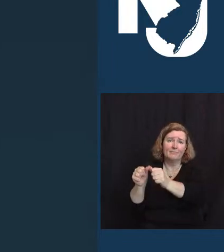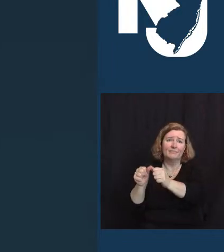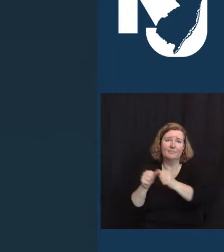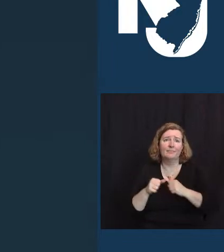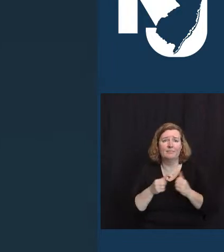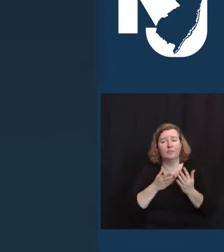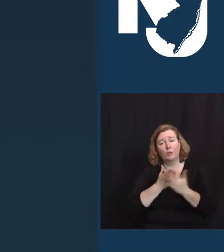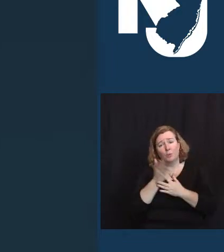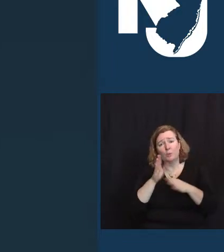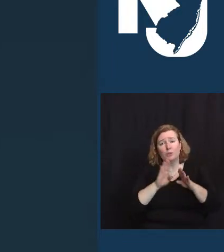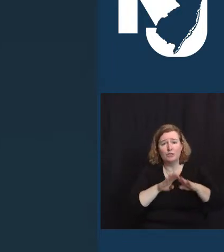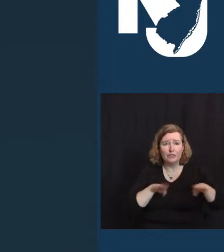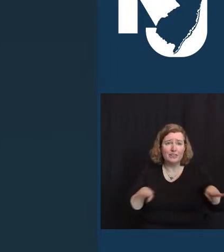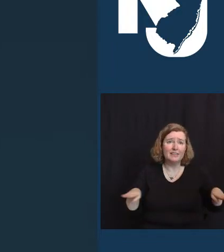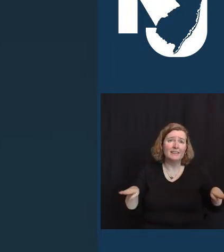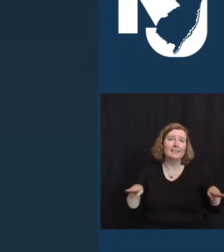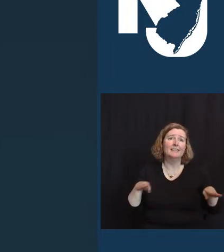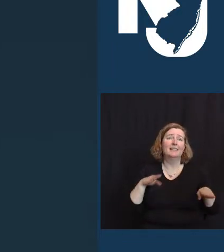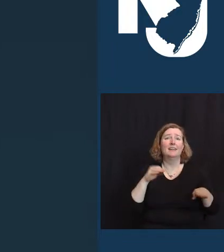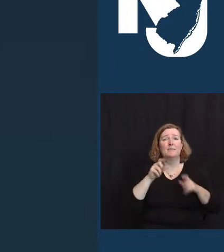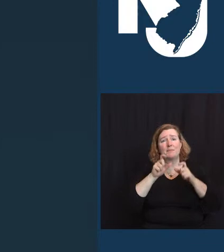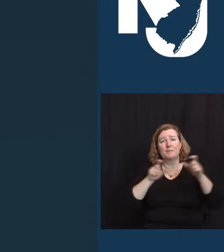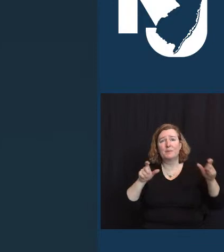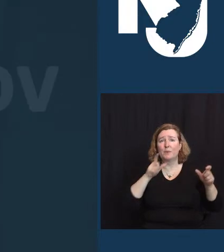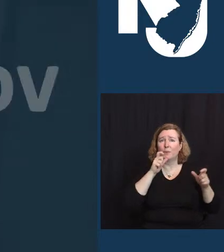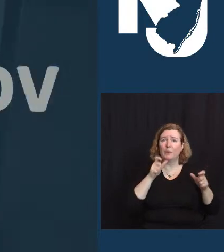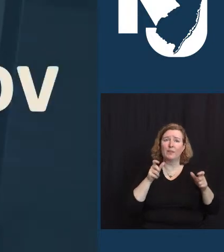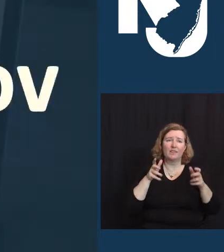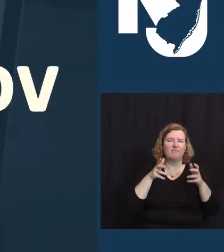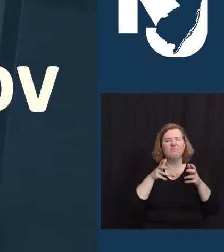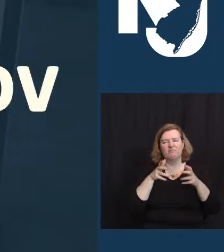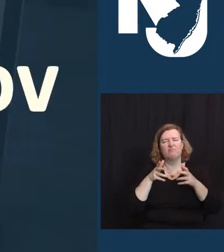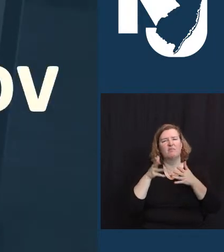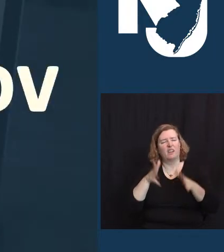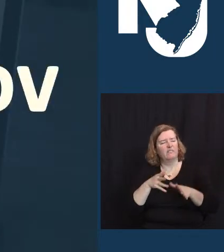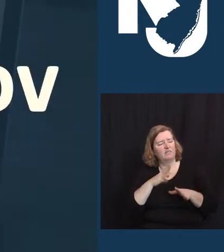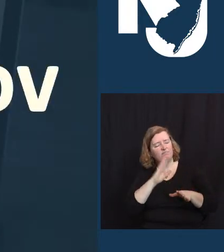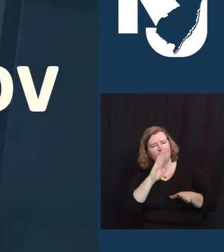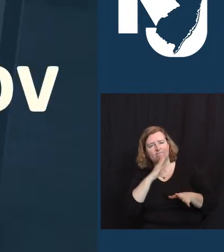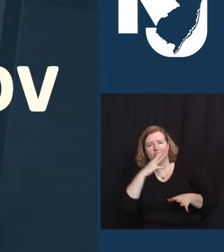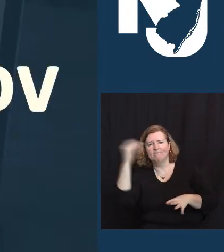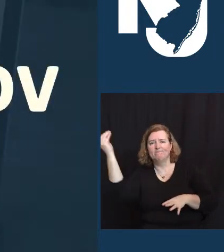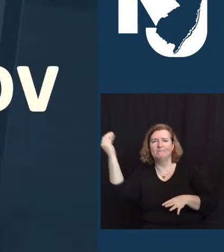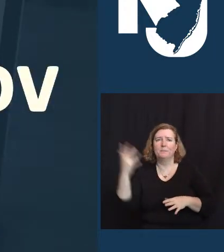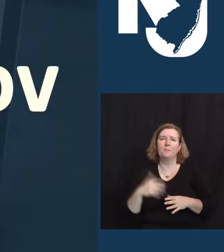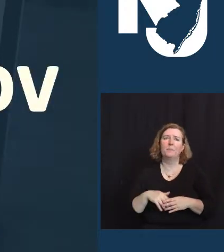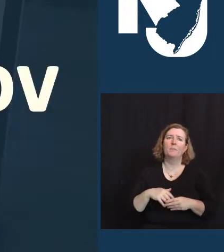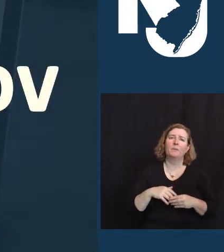and for those he leaves behind. 3 more extraordinary stories from among the more than